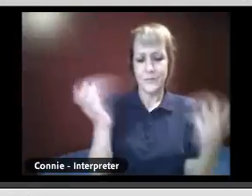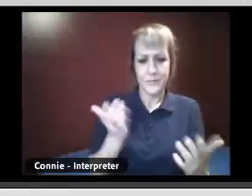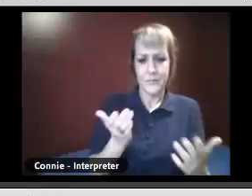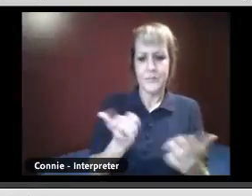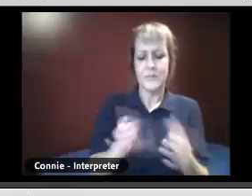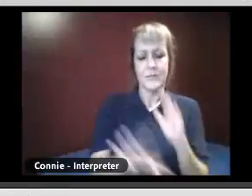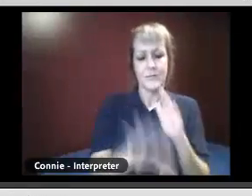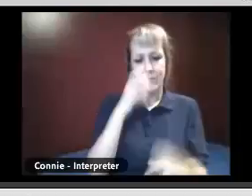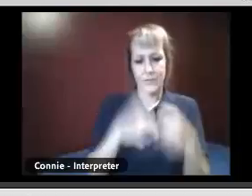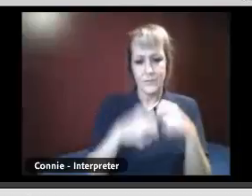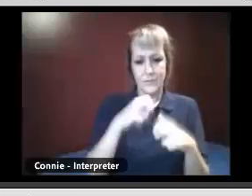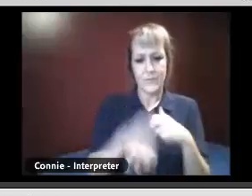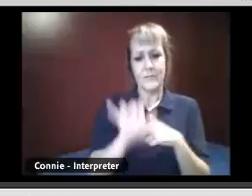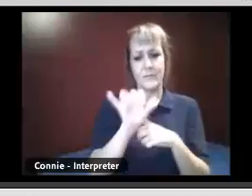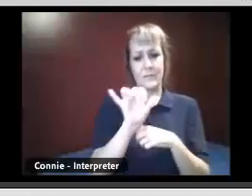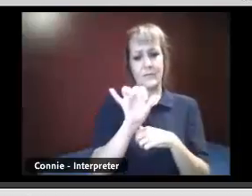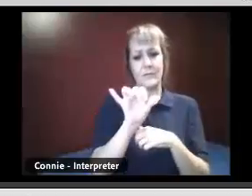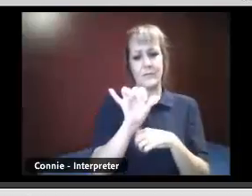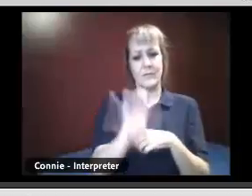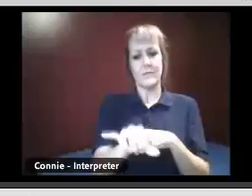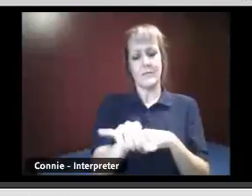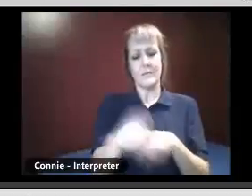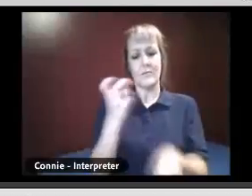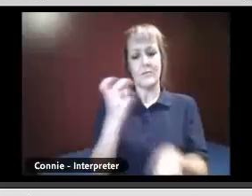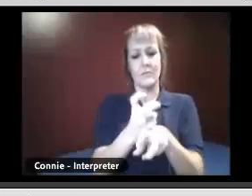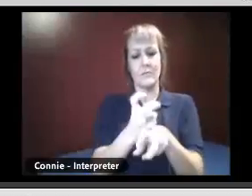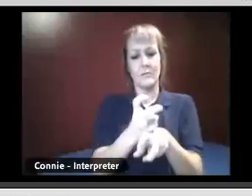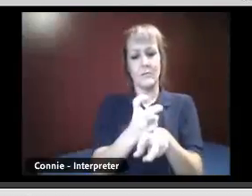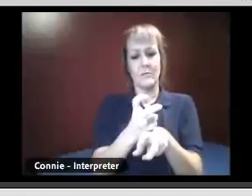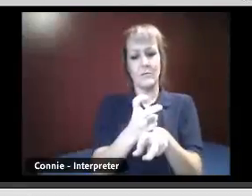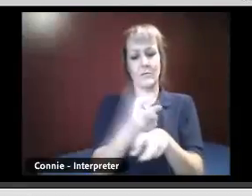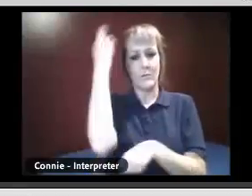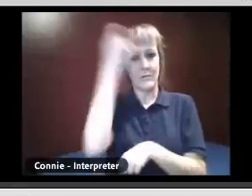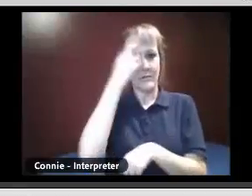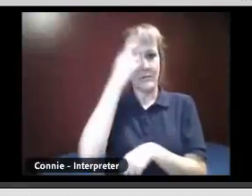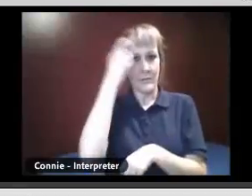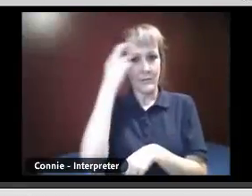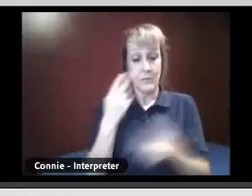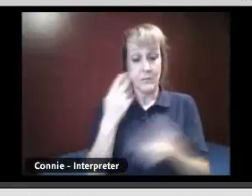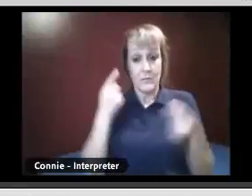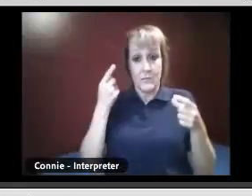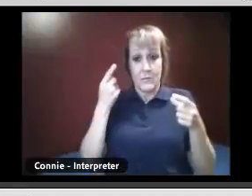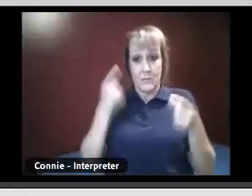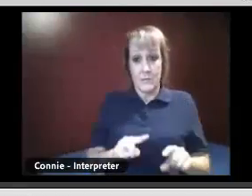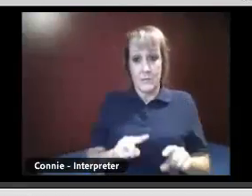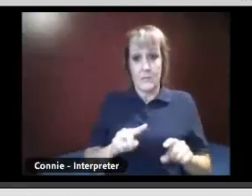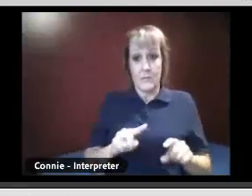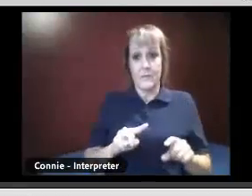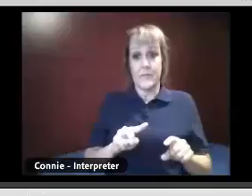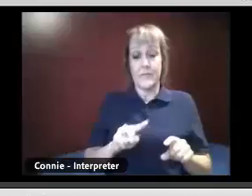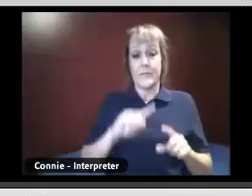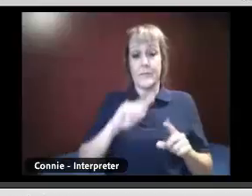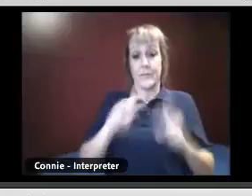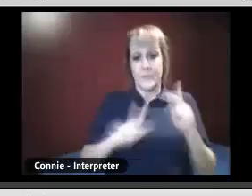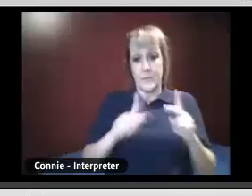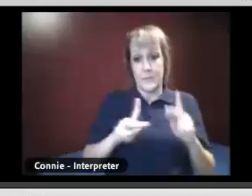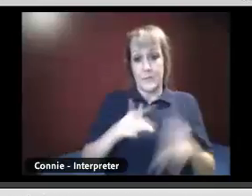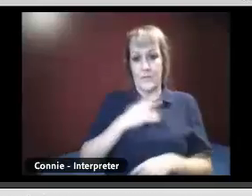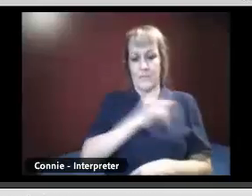the issue is that's the hardest part of all this because what's happening, is when people